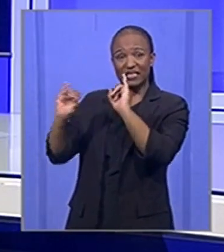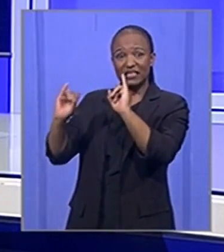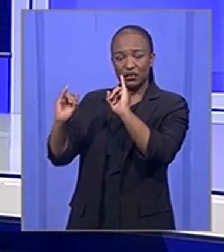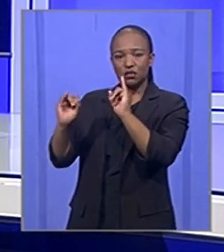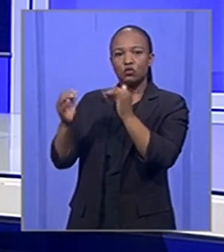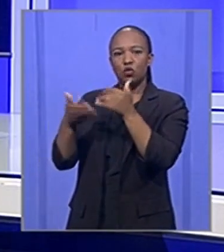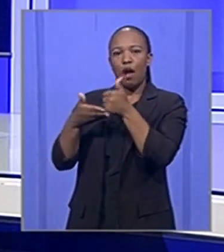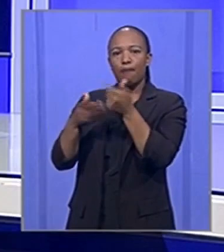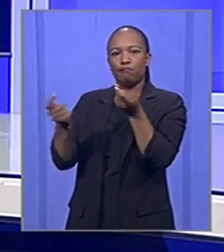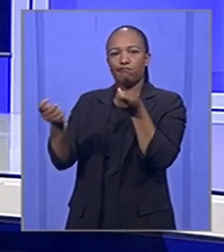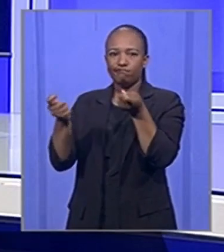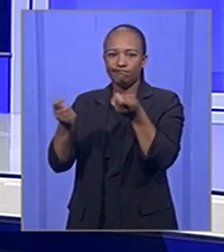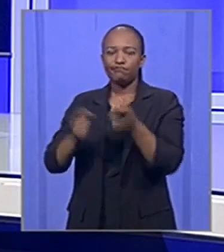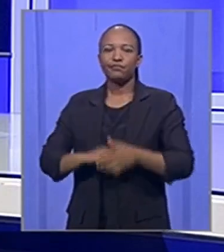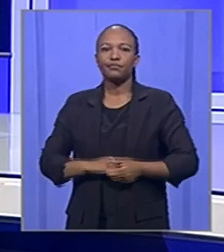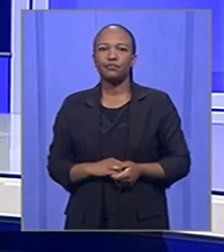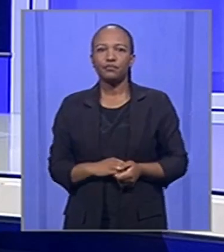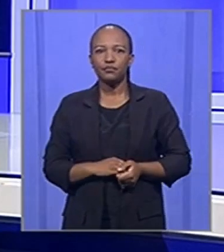Soshanguve.